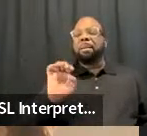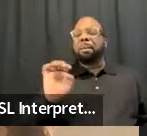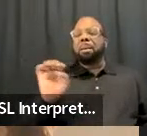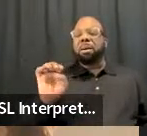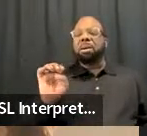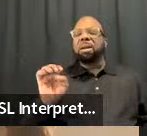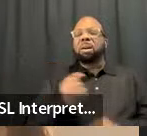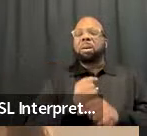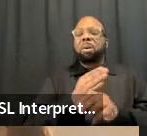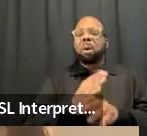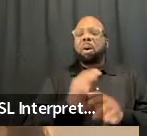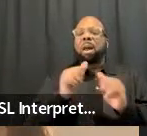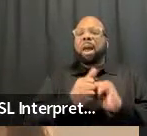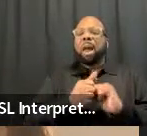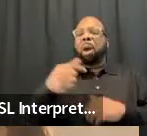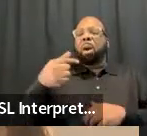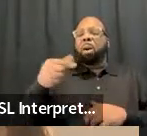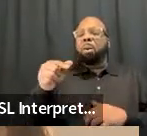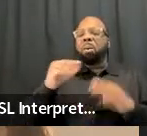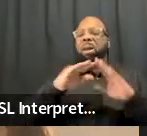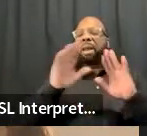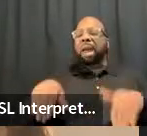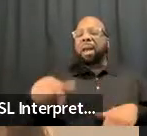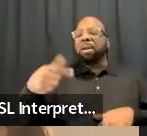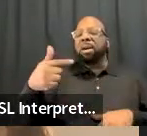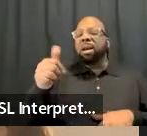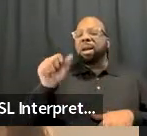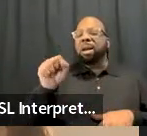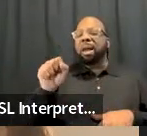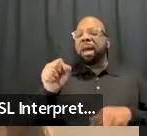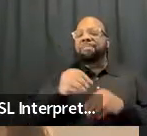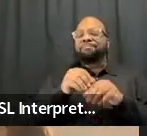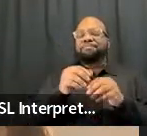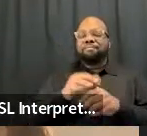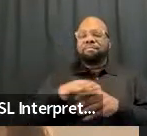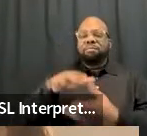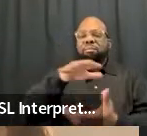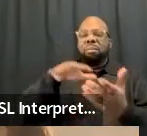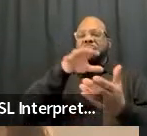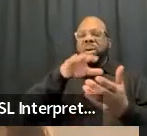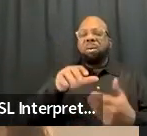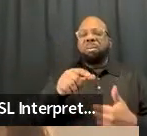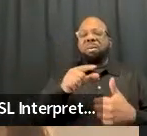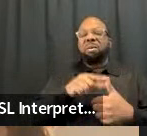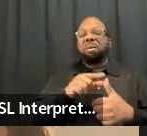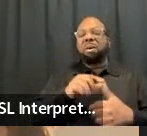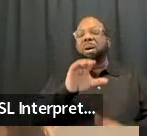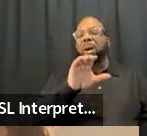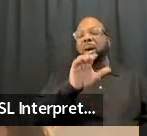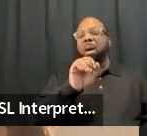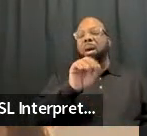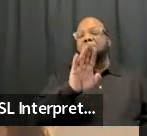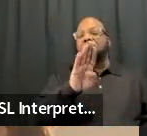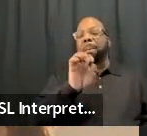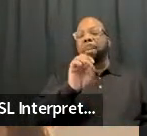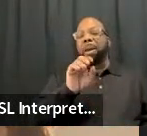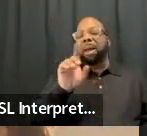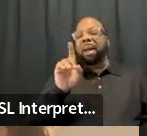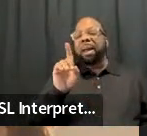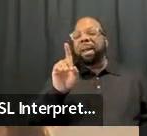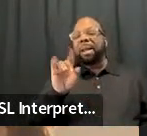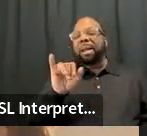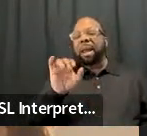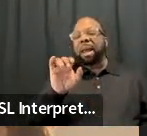by greenhouse gas emissions. Amongst those greenhouse gases, carbon dioxide is the main culprit of